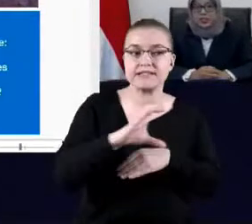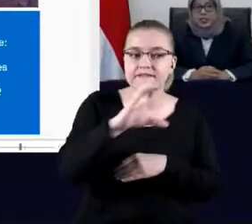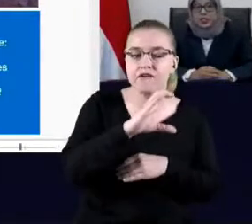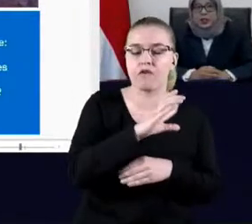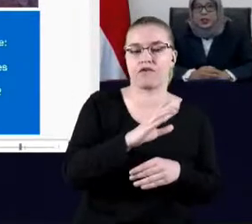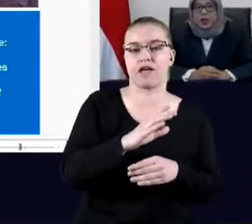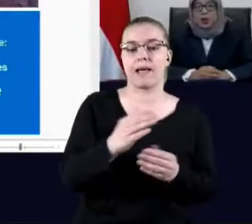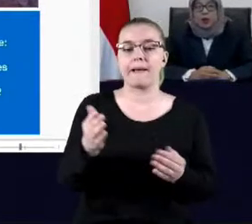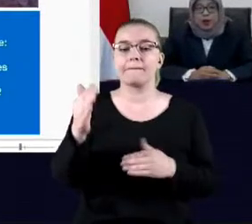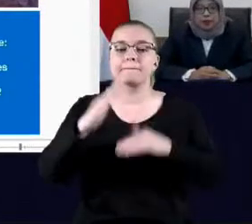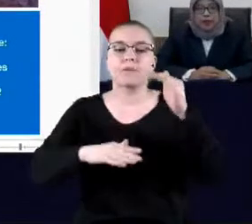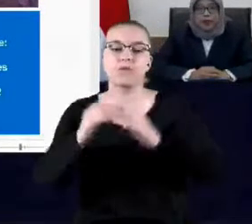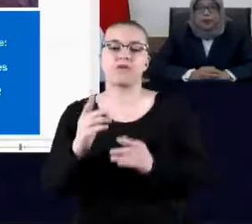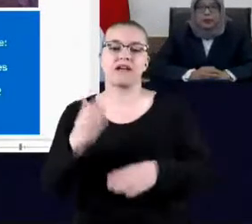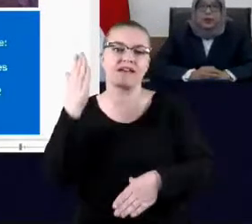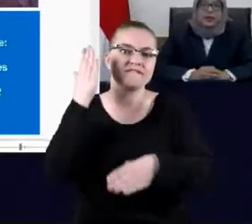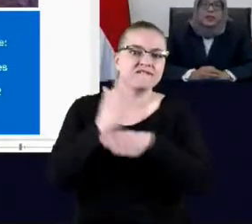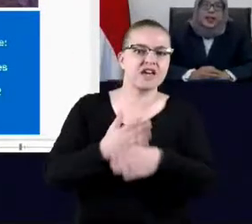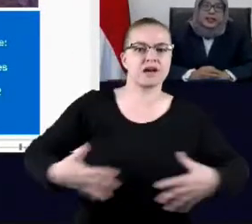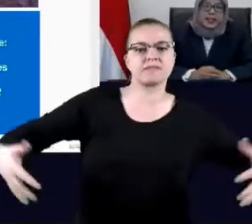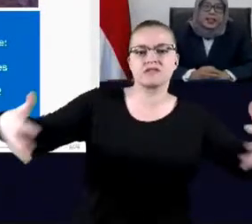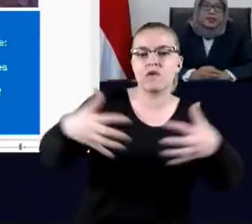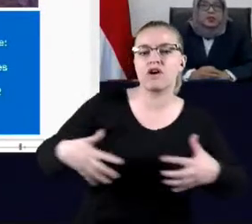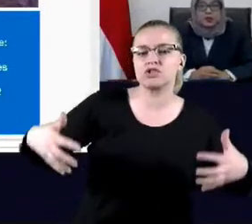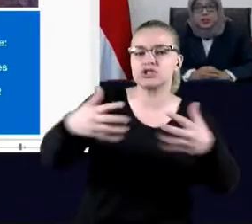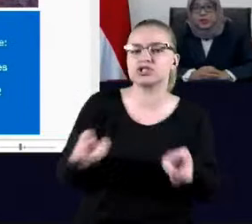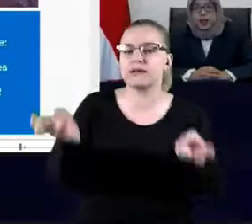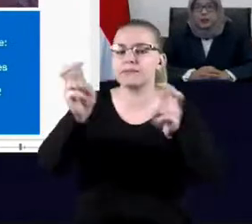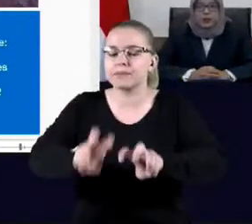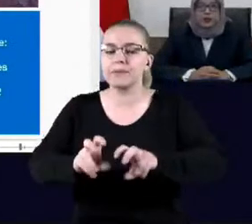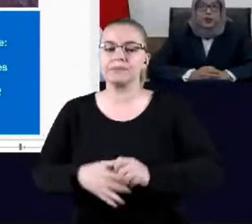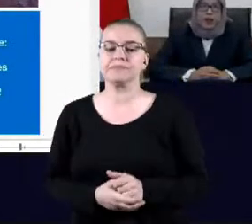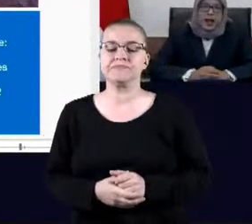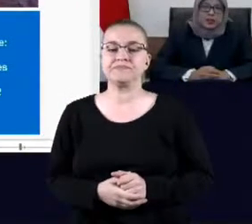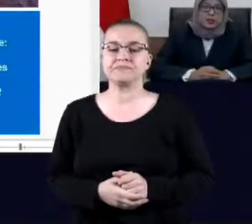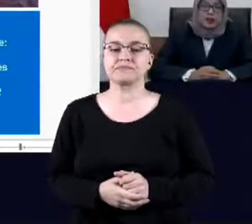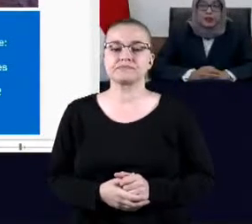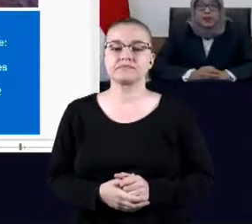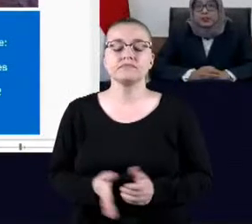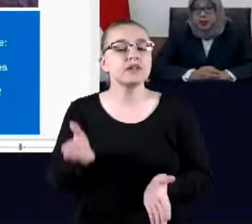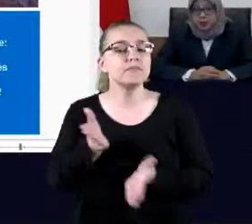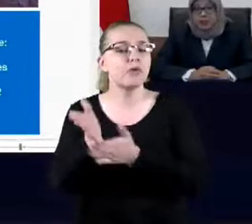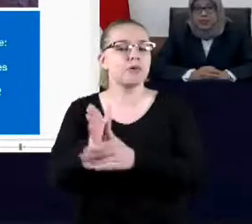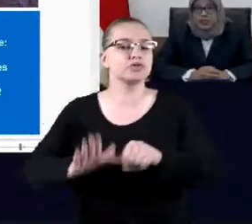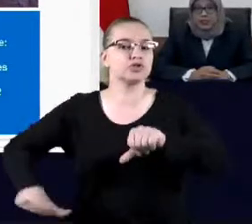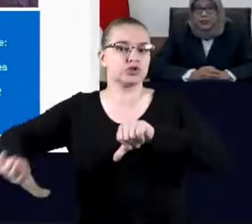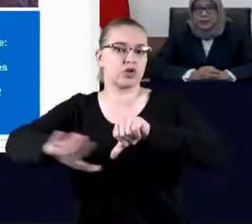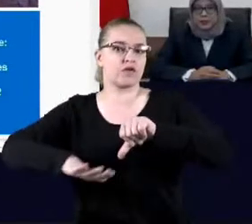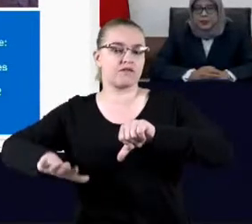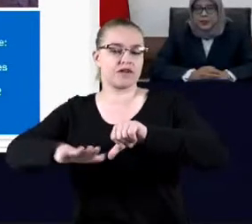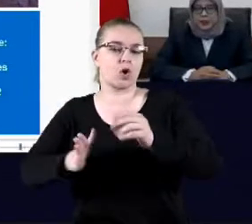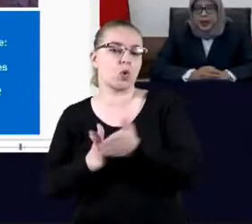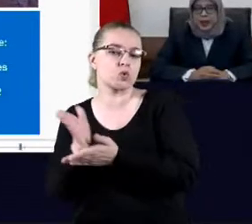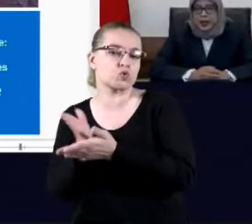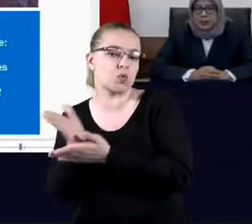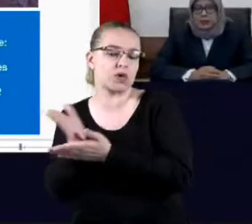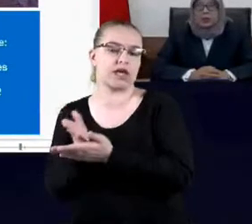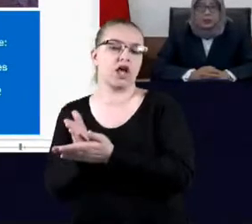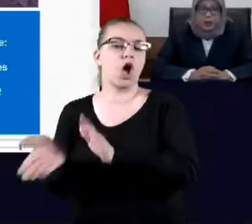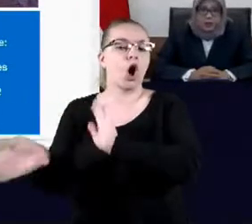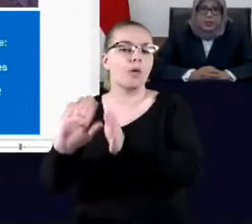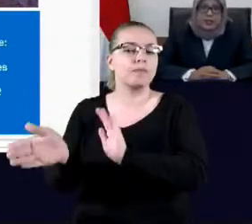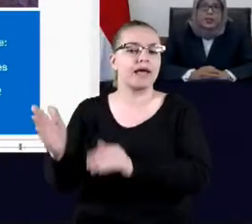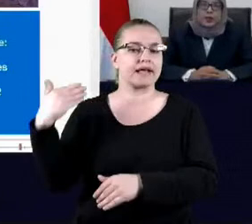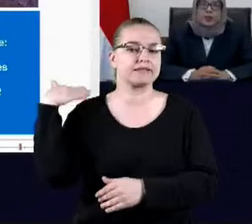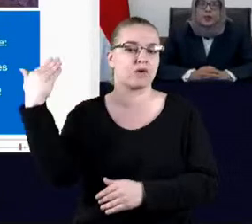experiential industries. Welfare by creating inclusive and personalized welfare services.